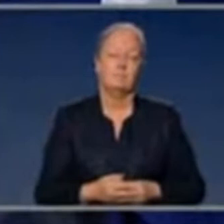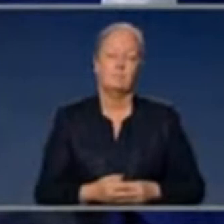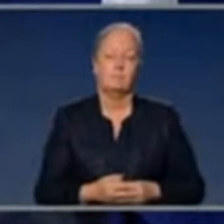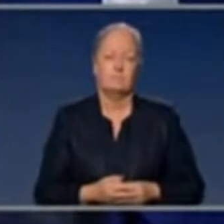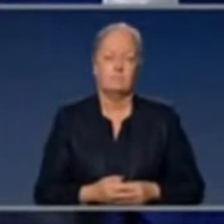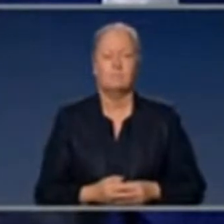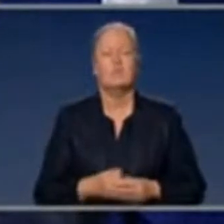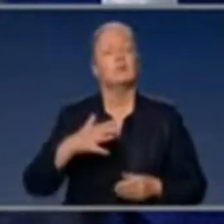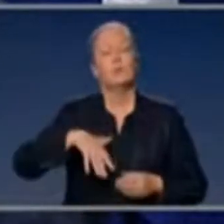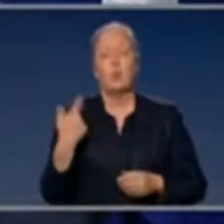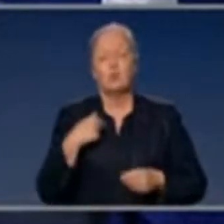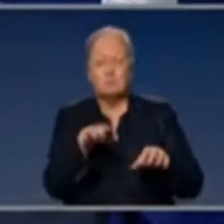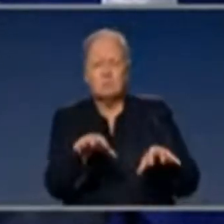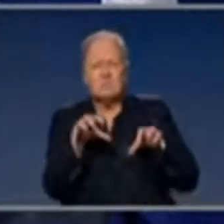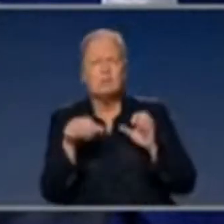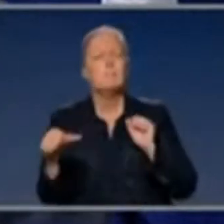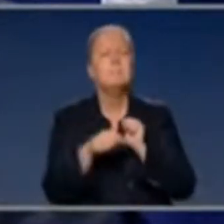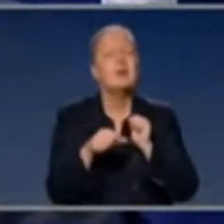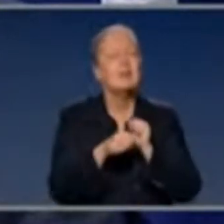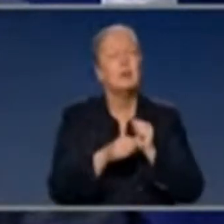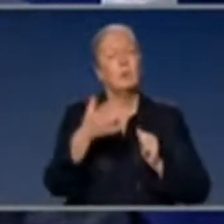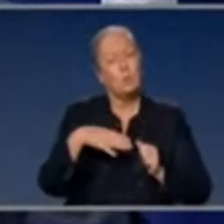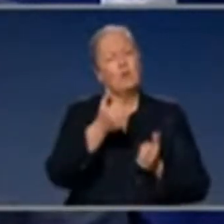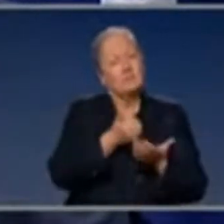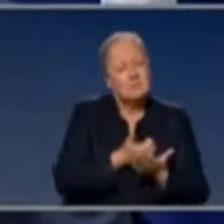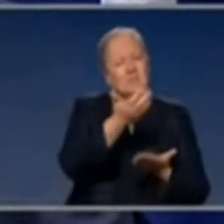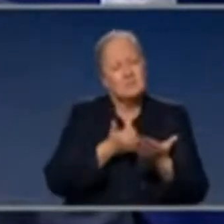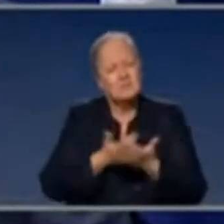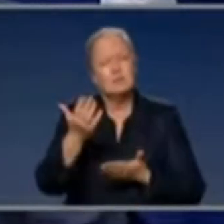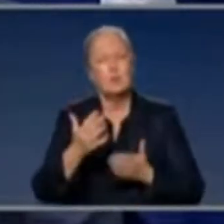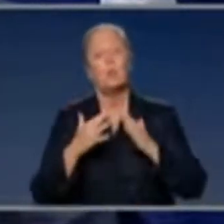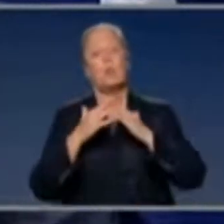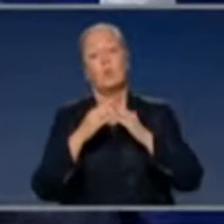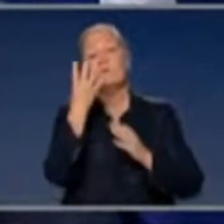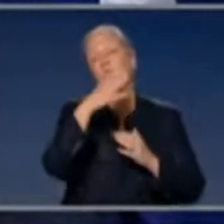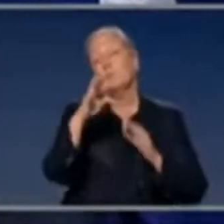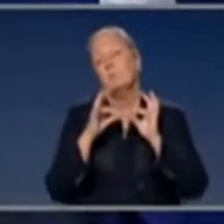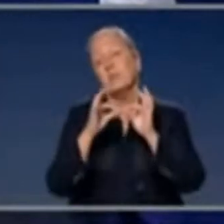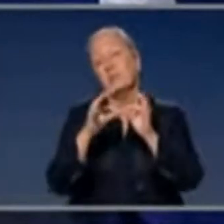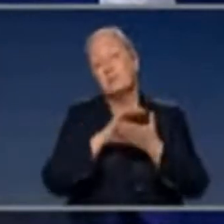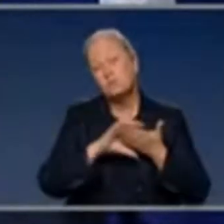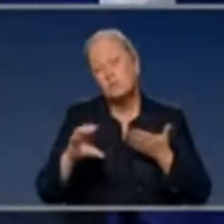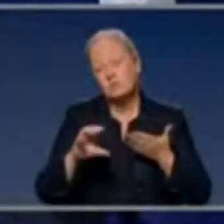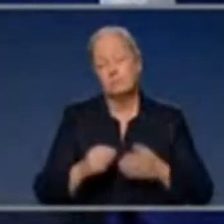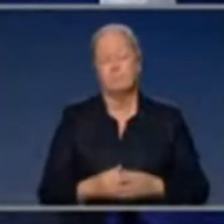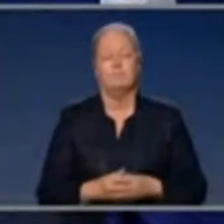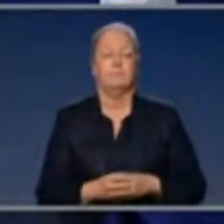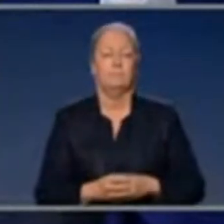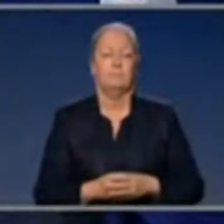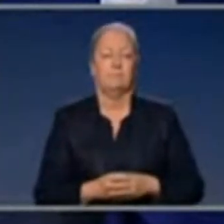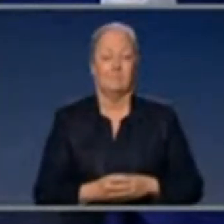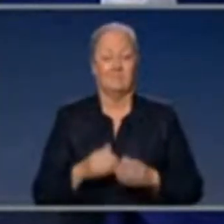to the tune of 2% of GDP or $40 billion over the next 2 years. Now, right now,